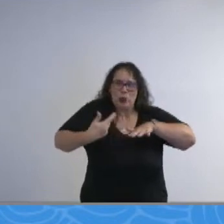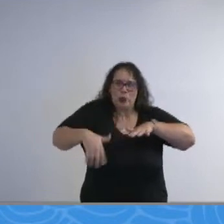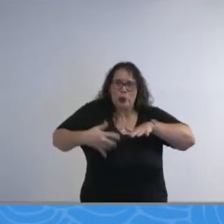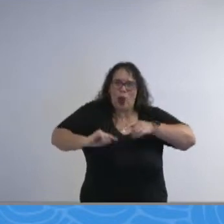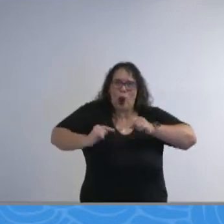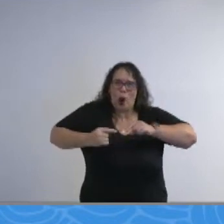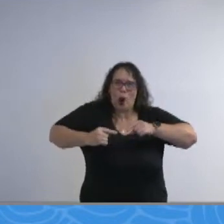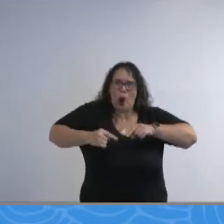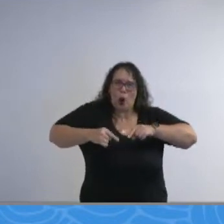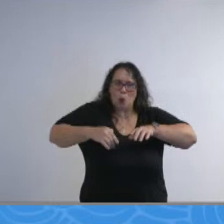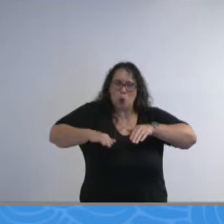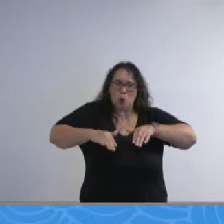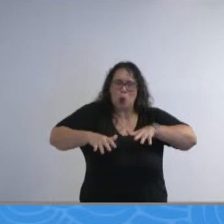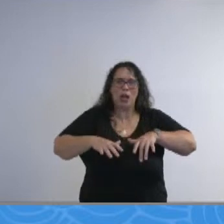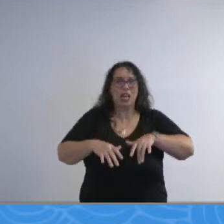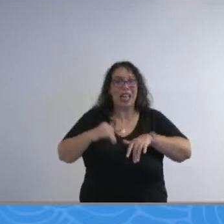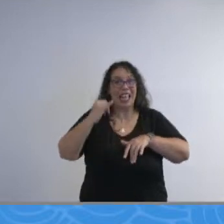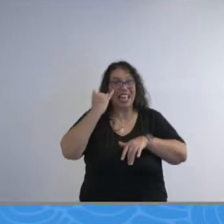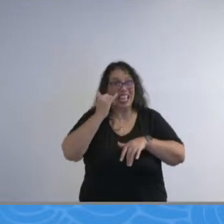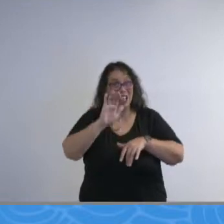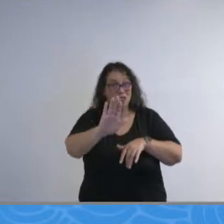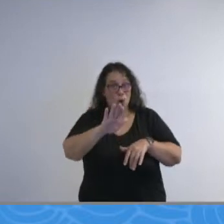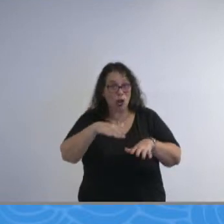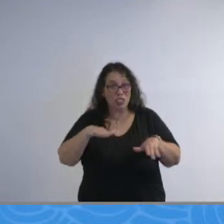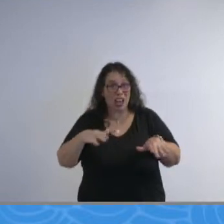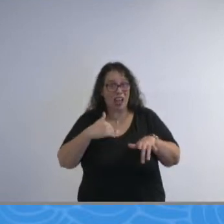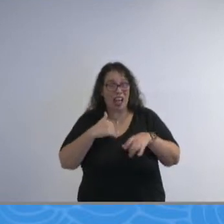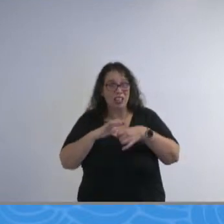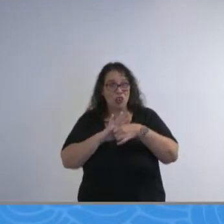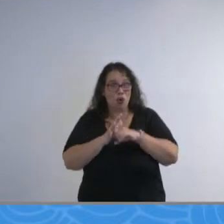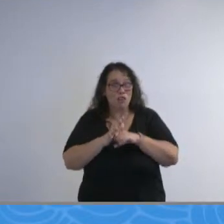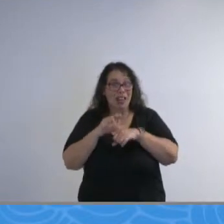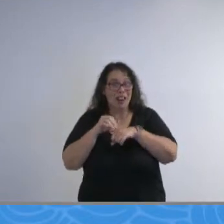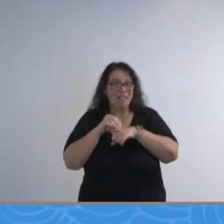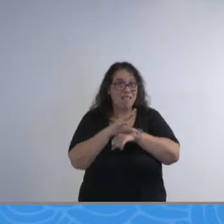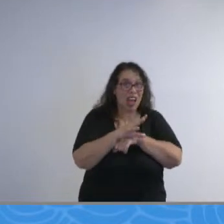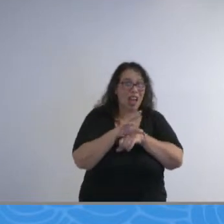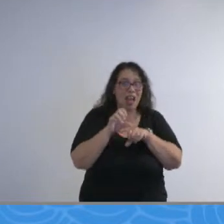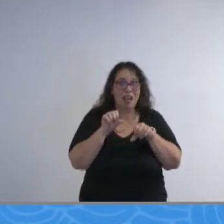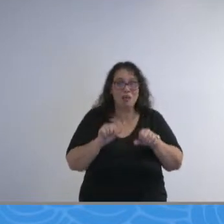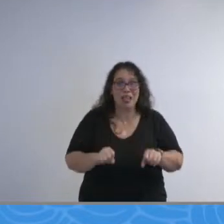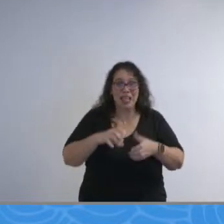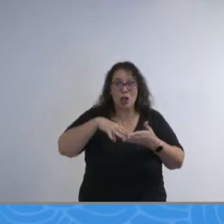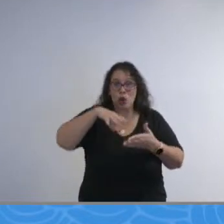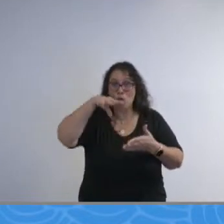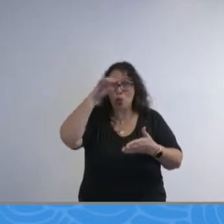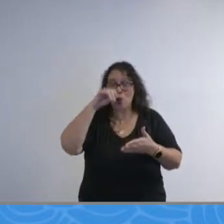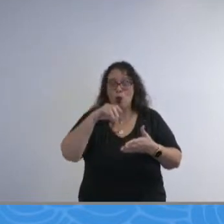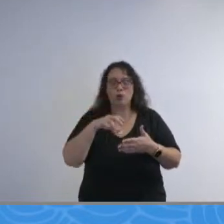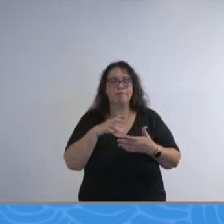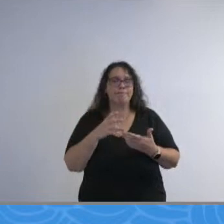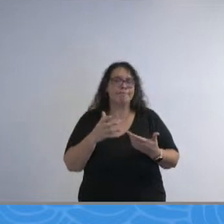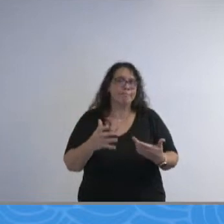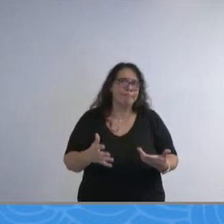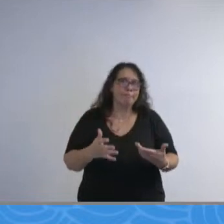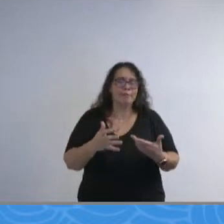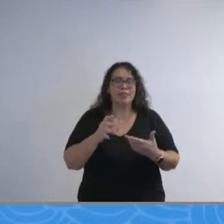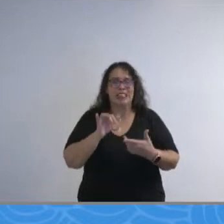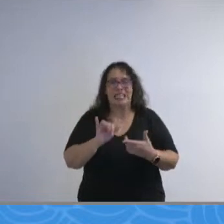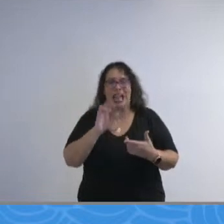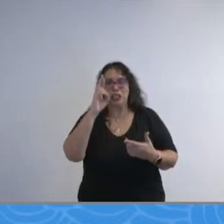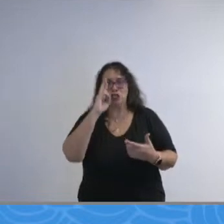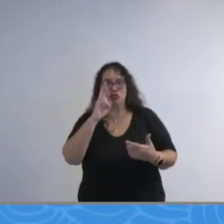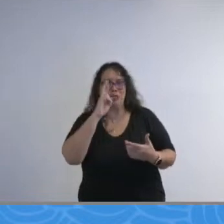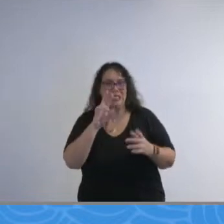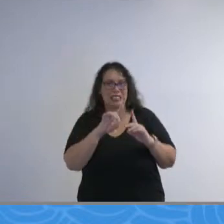had COVID and you think that it somehow has affected his or her ability to learn, that might be a reason